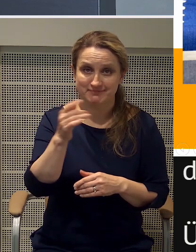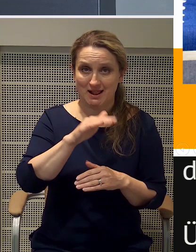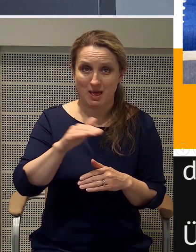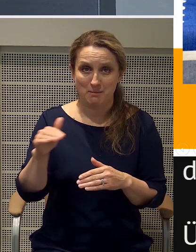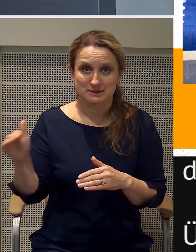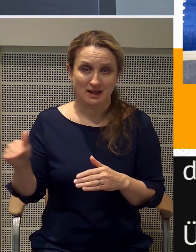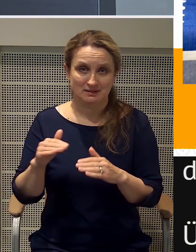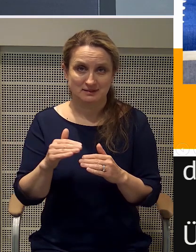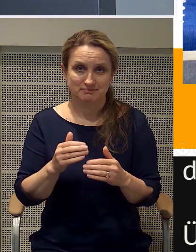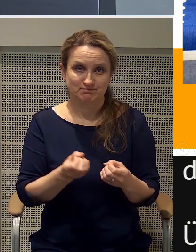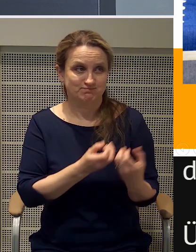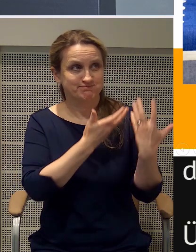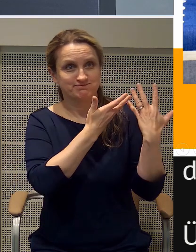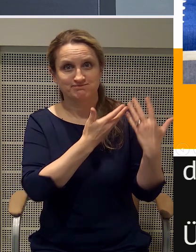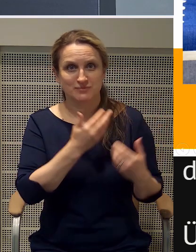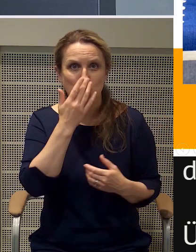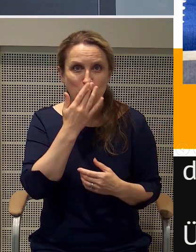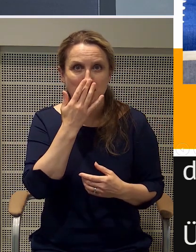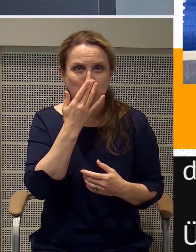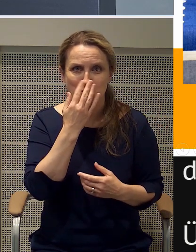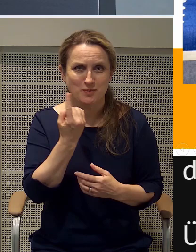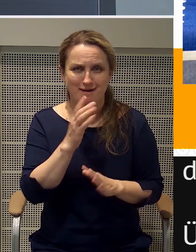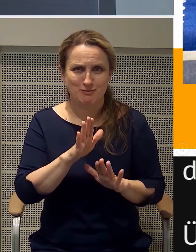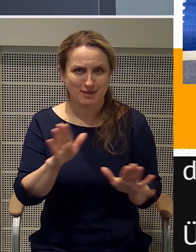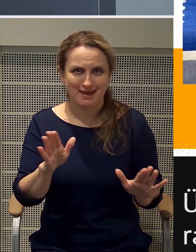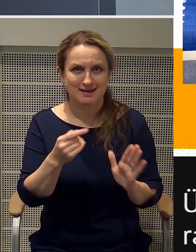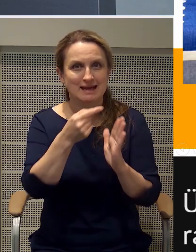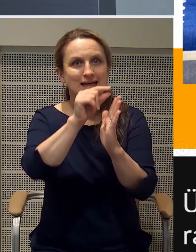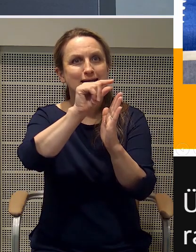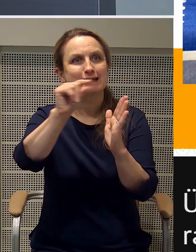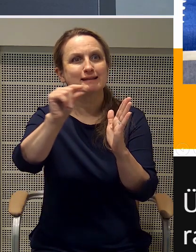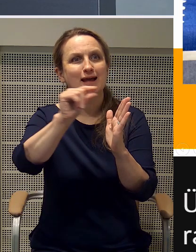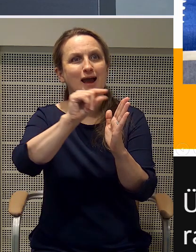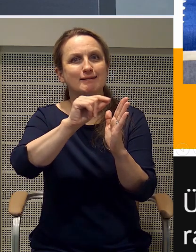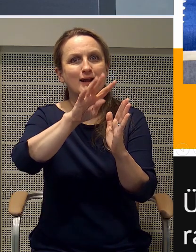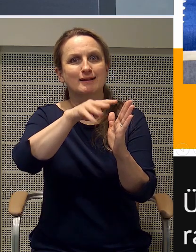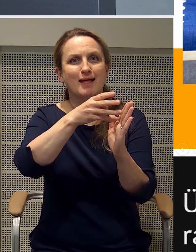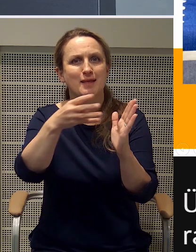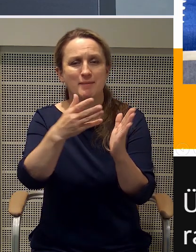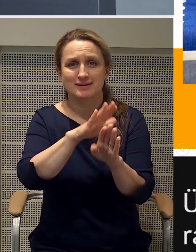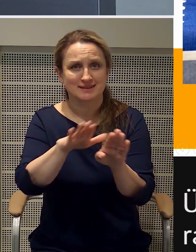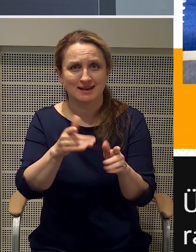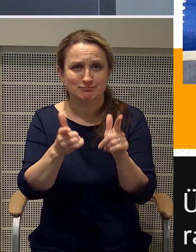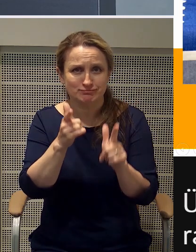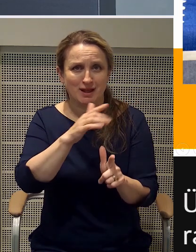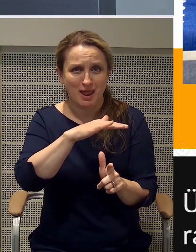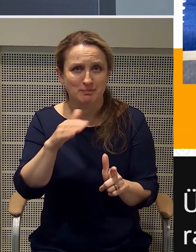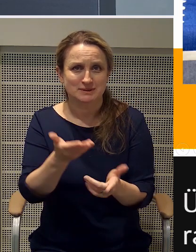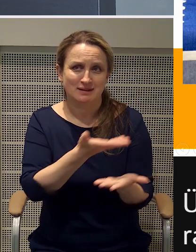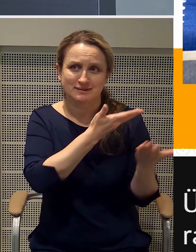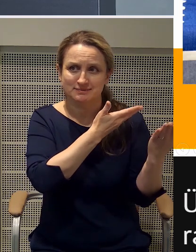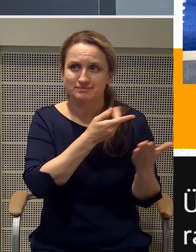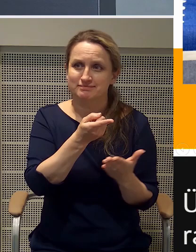treatment. And I wanted to go beyond the figures and